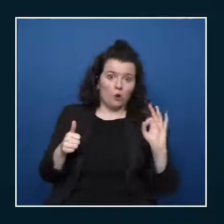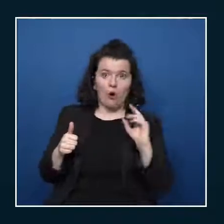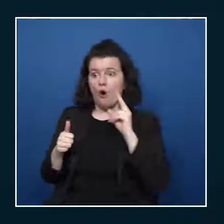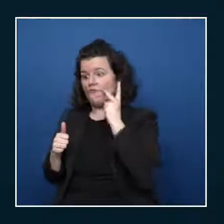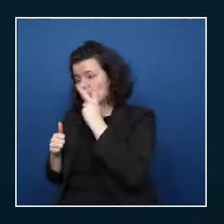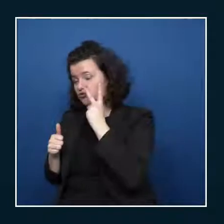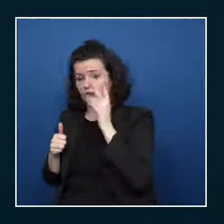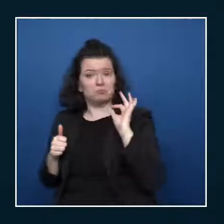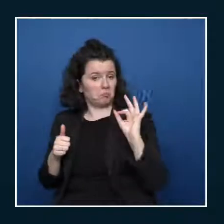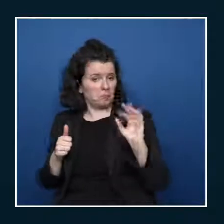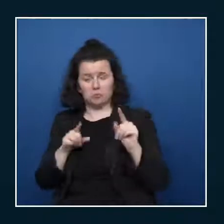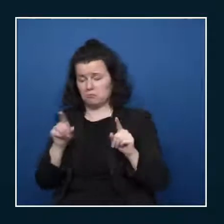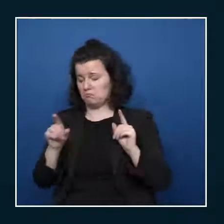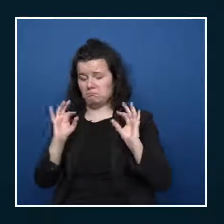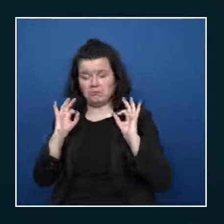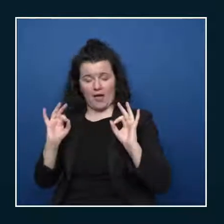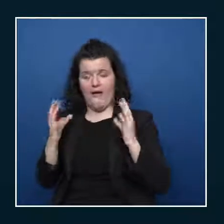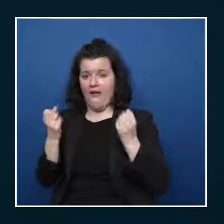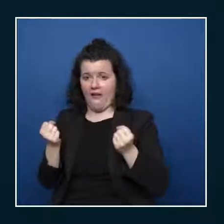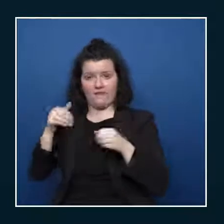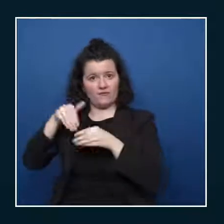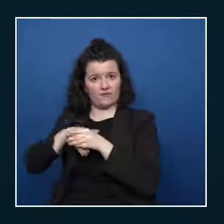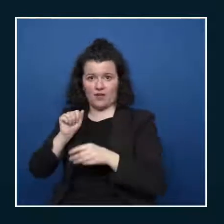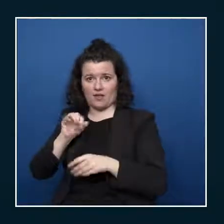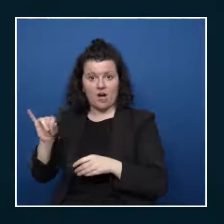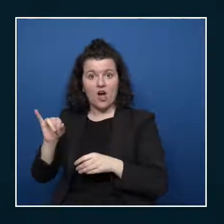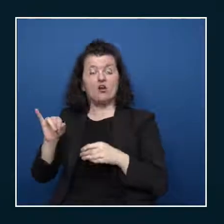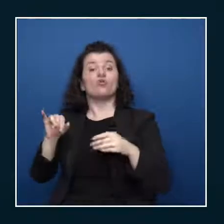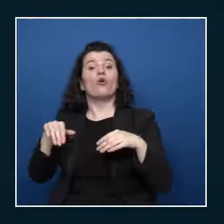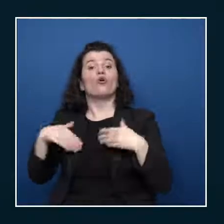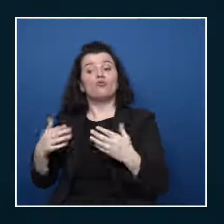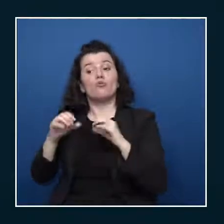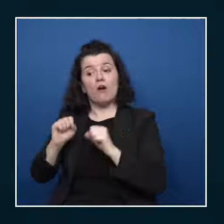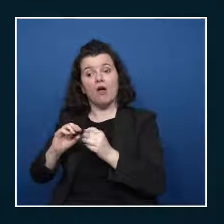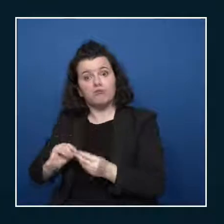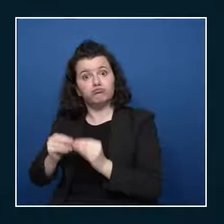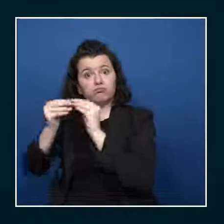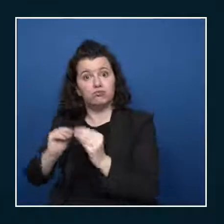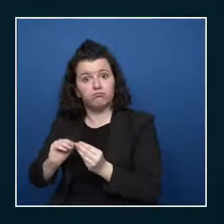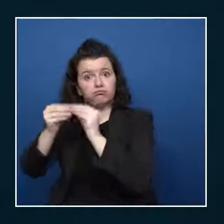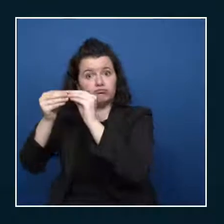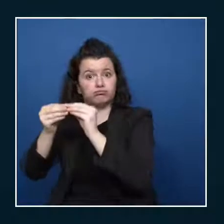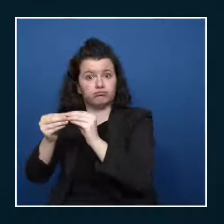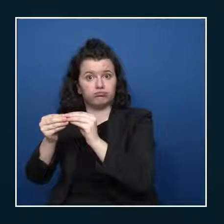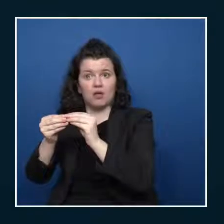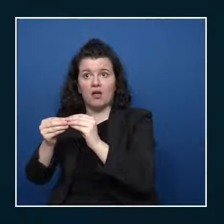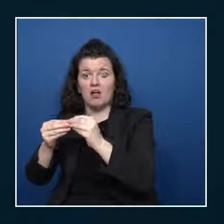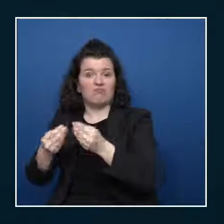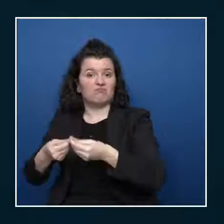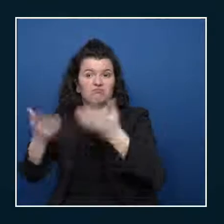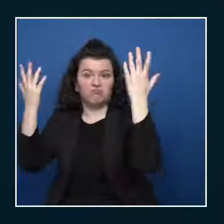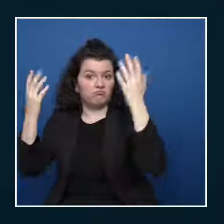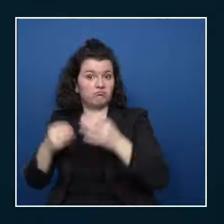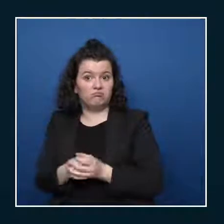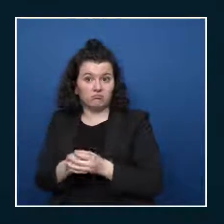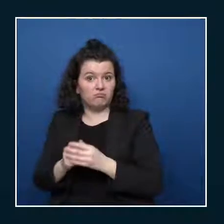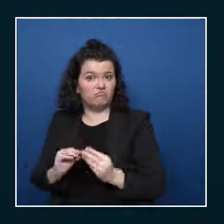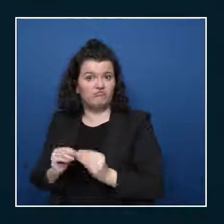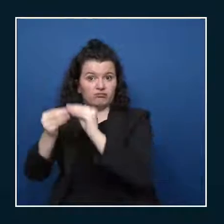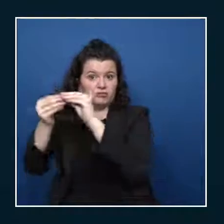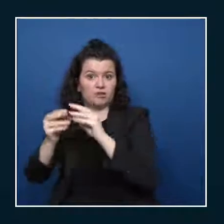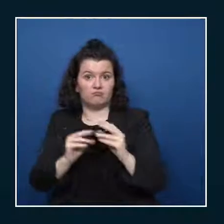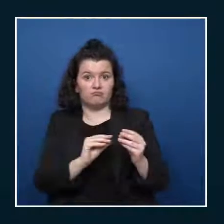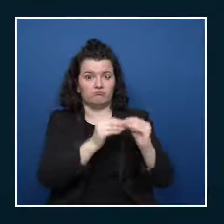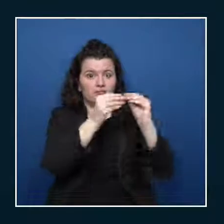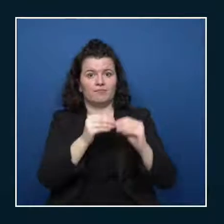can literally just start making things to prove out if you can make a product. And so it's basically the marriage of